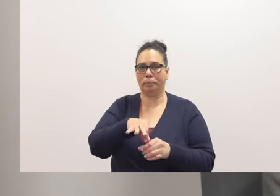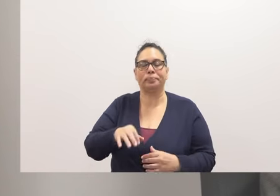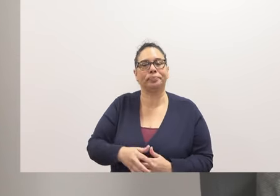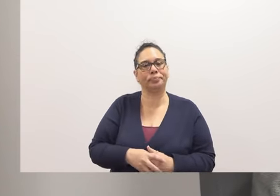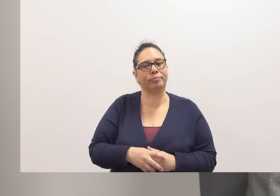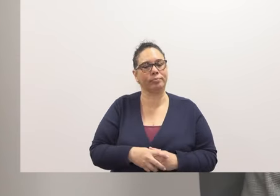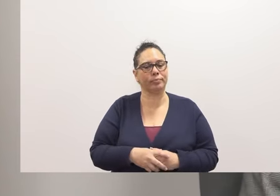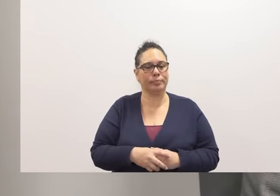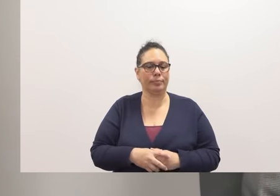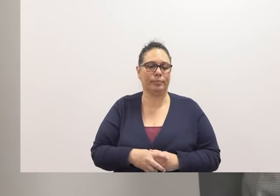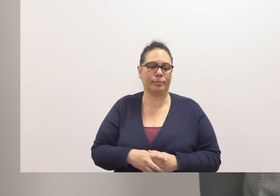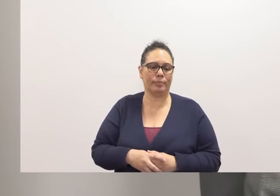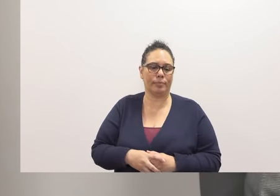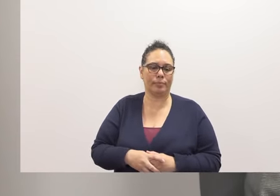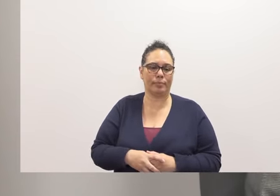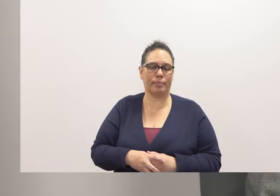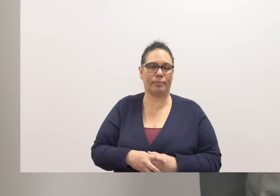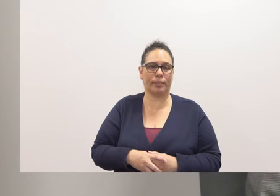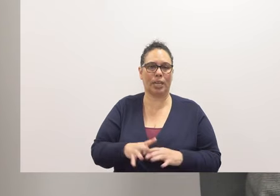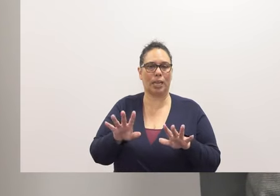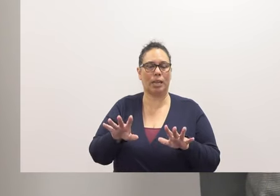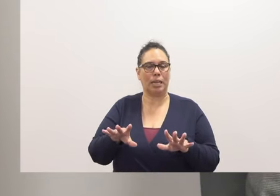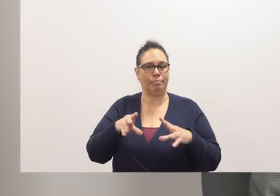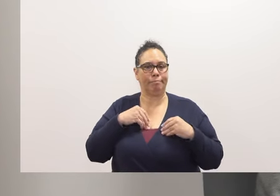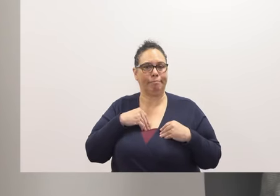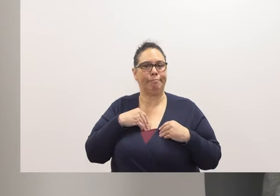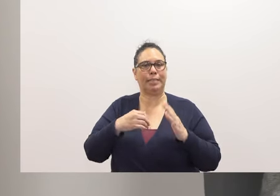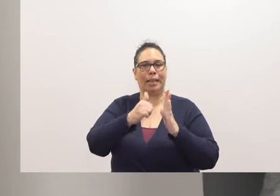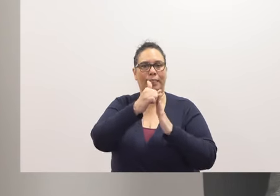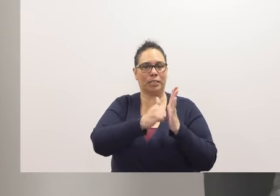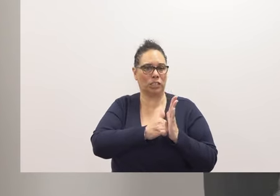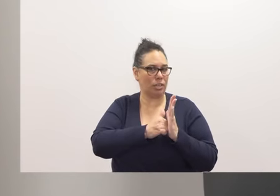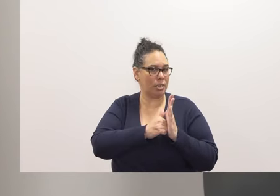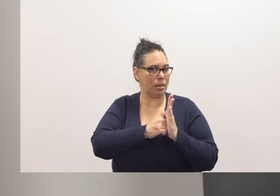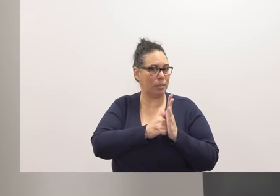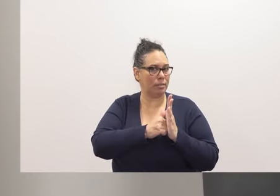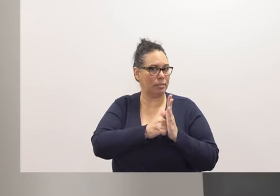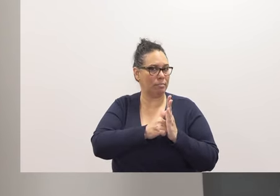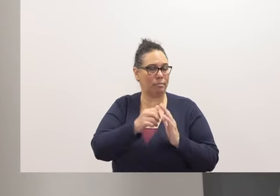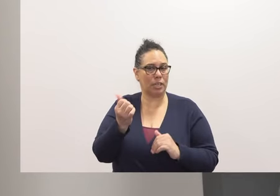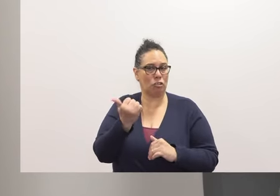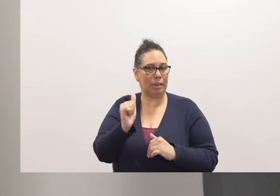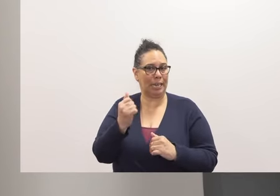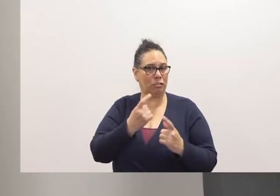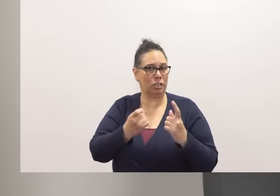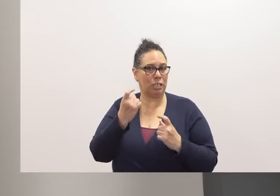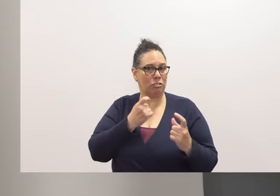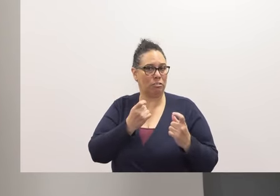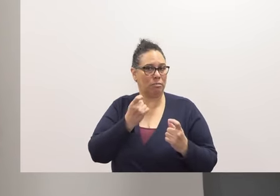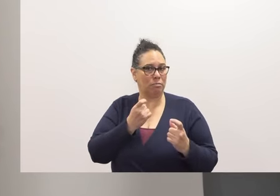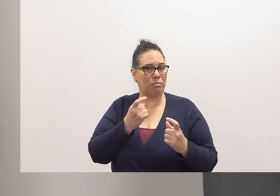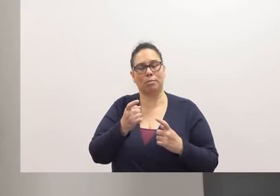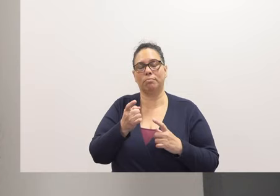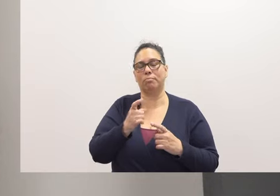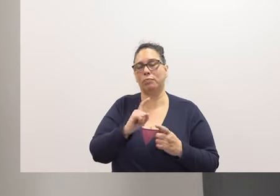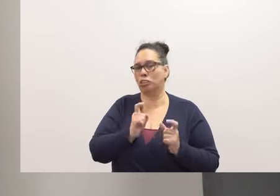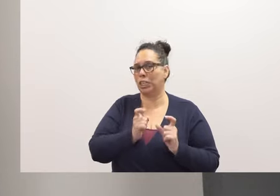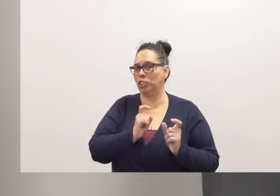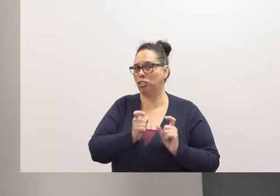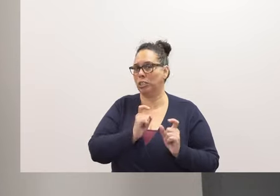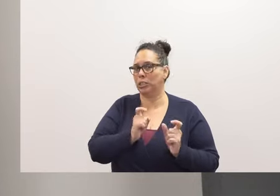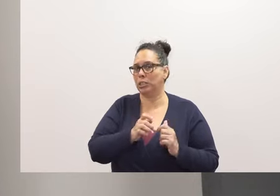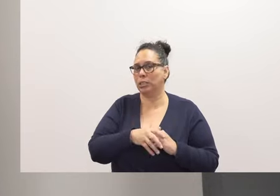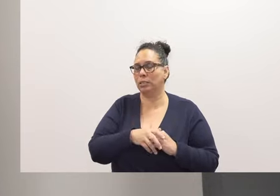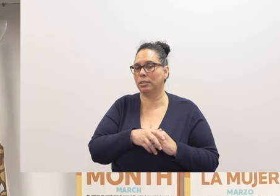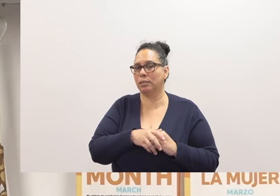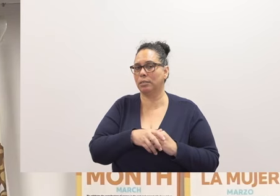Now we are at adoption of the agenda. Are there any changes to the agenda?